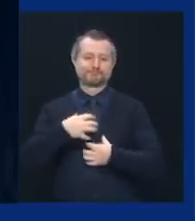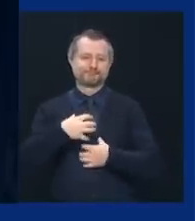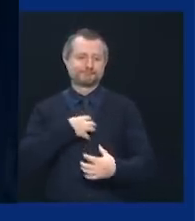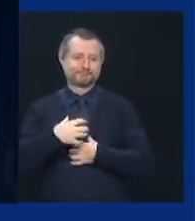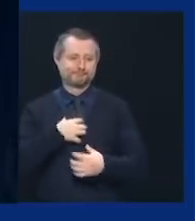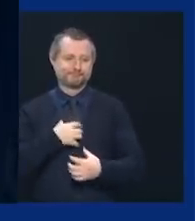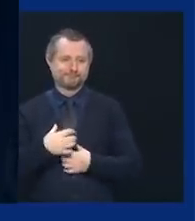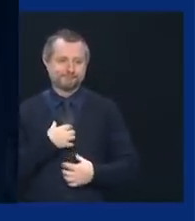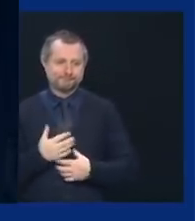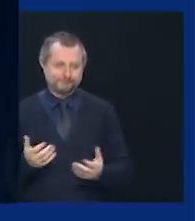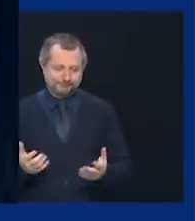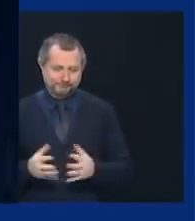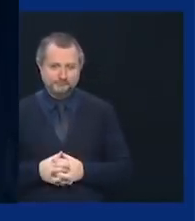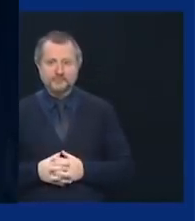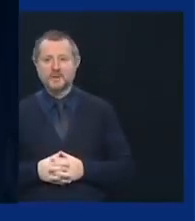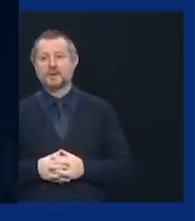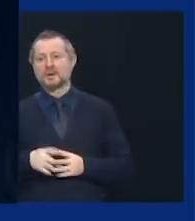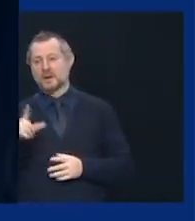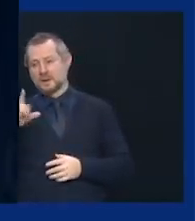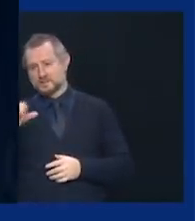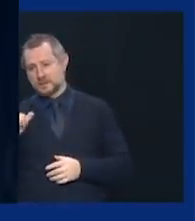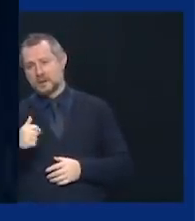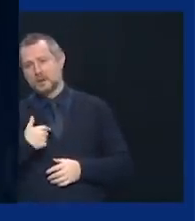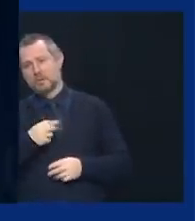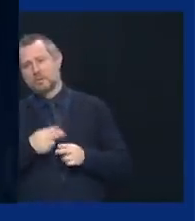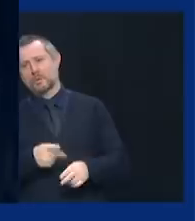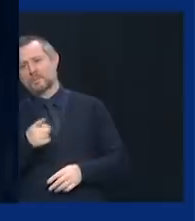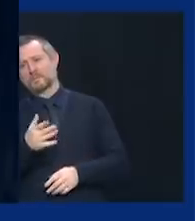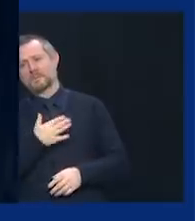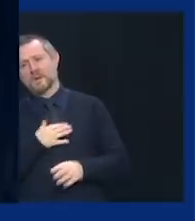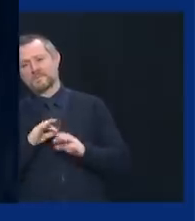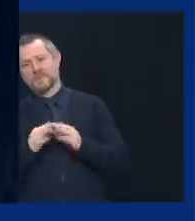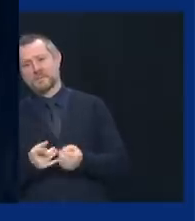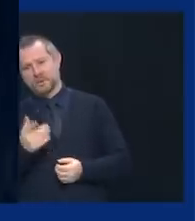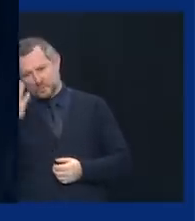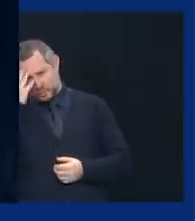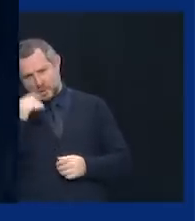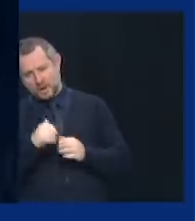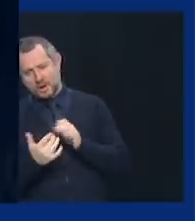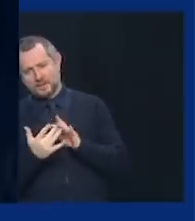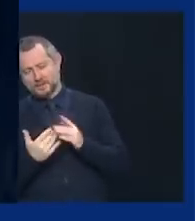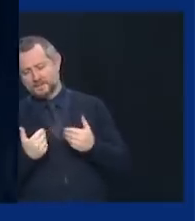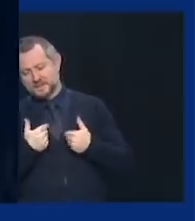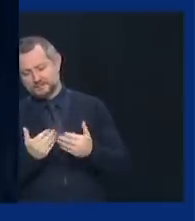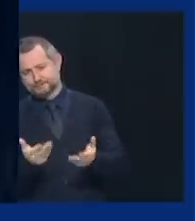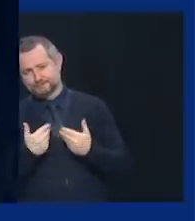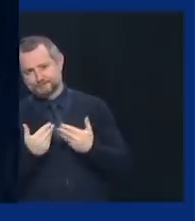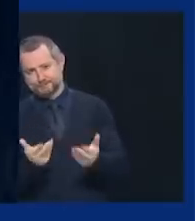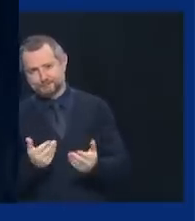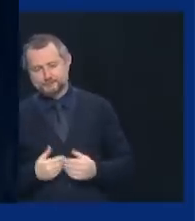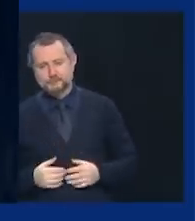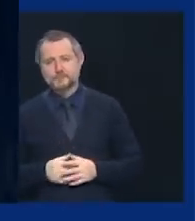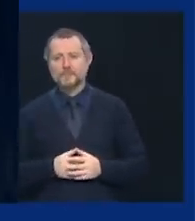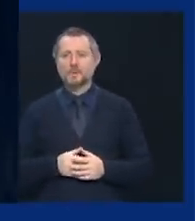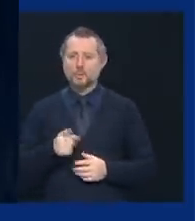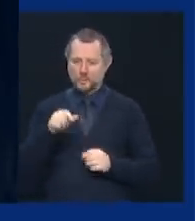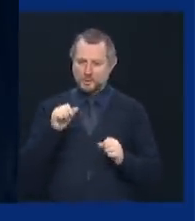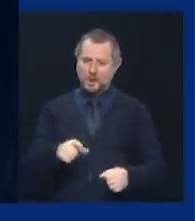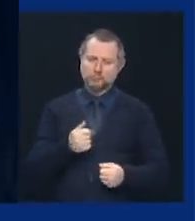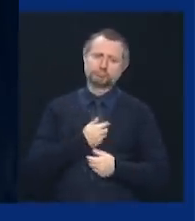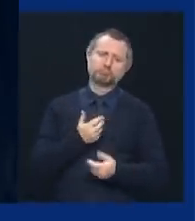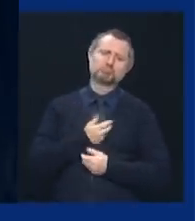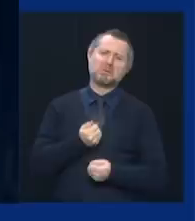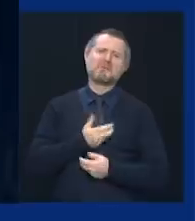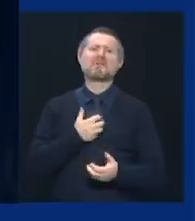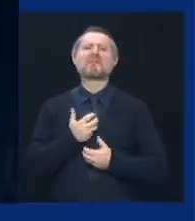for the LCA, which is our extended family. You know where to get me on the airing of grievances. If